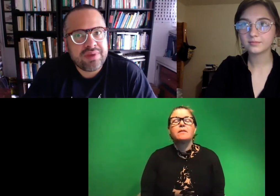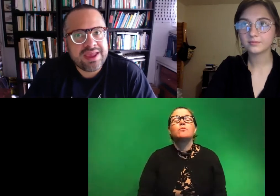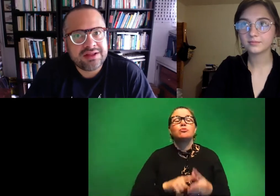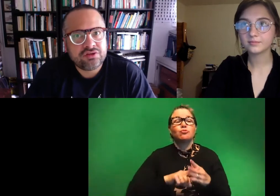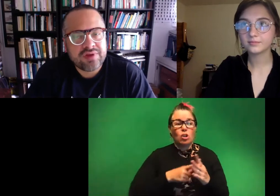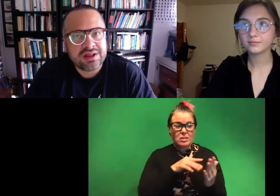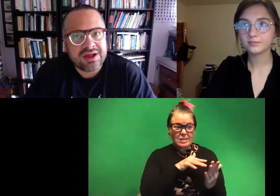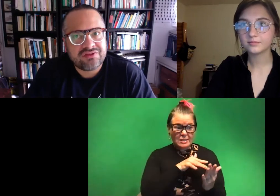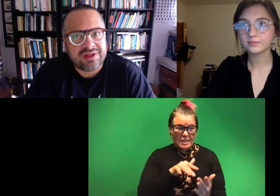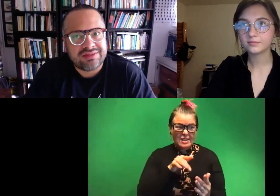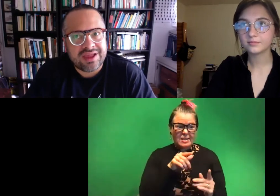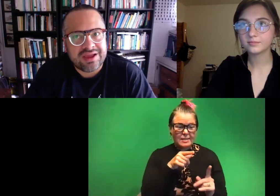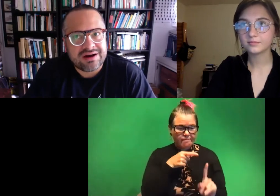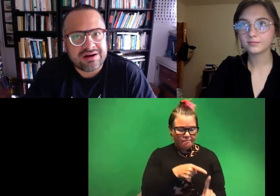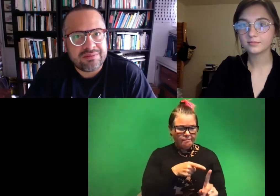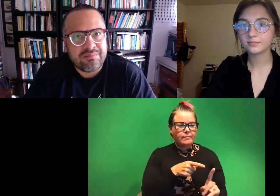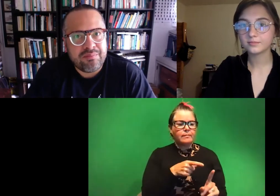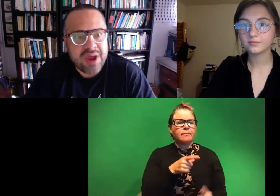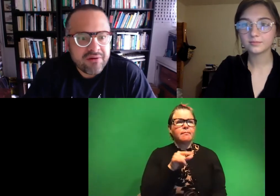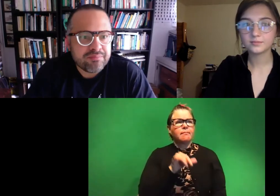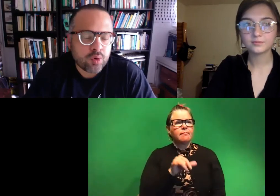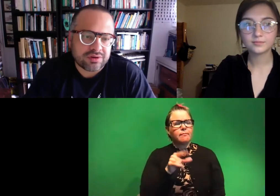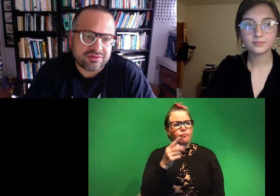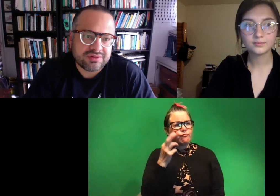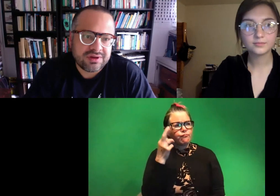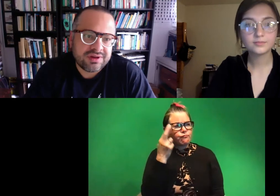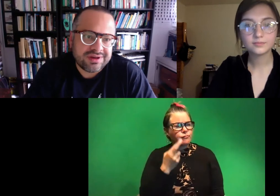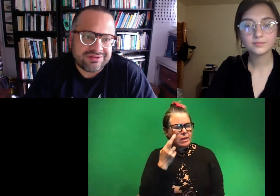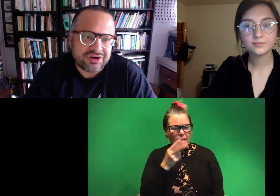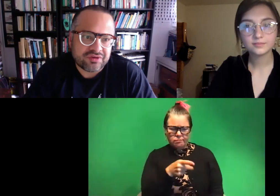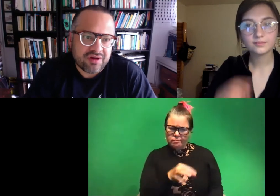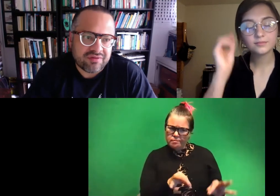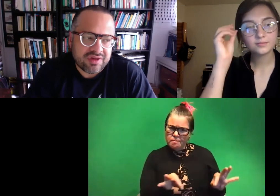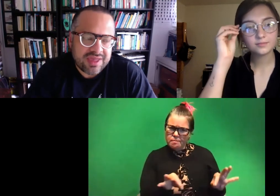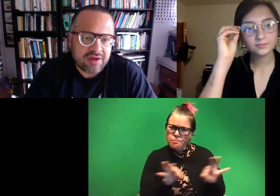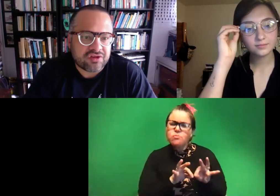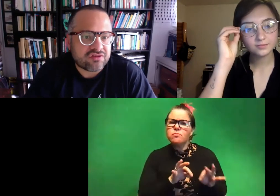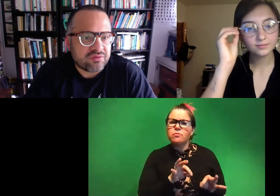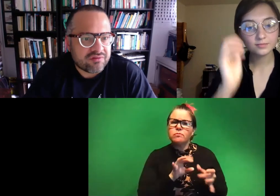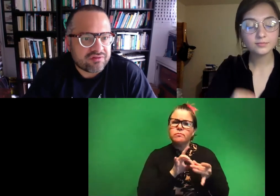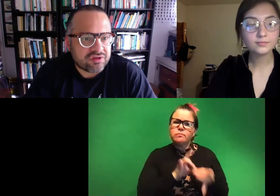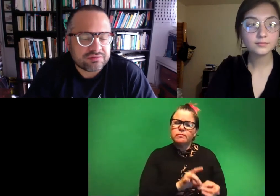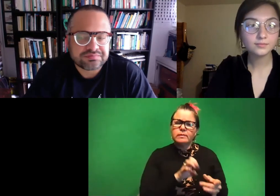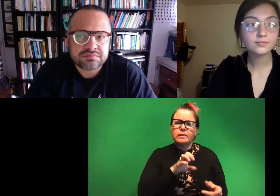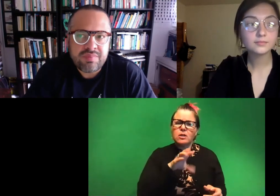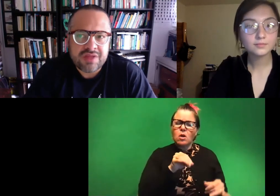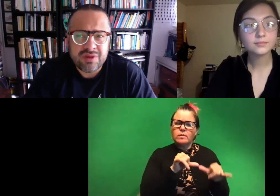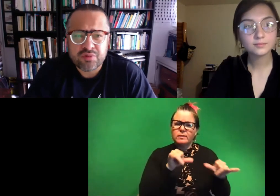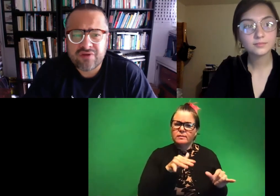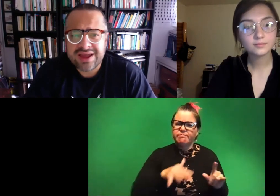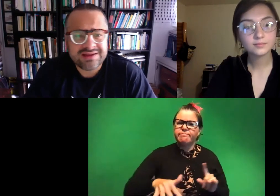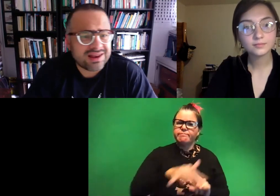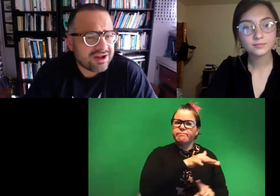you begin to realize that they are very important in terms of the ecosystem services.